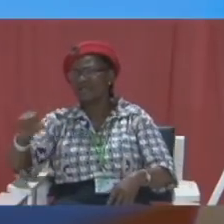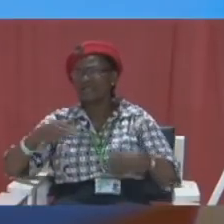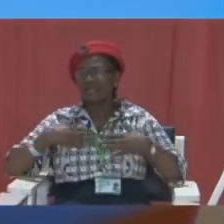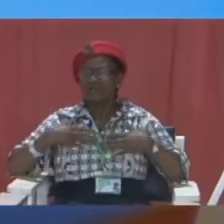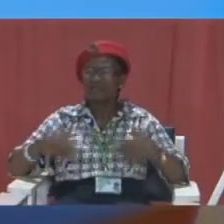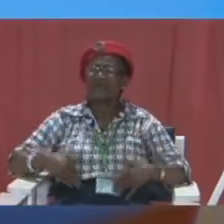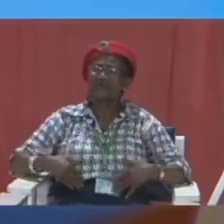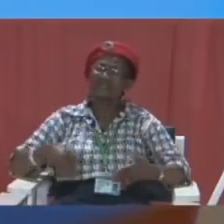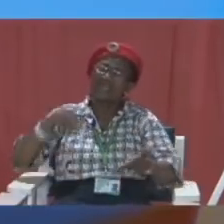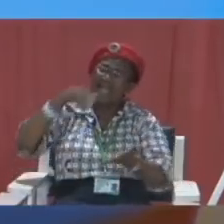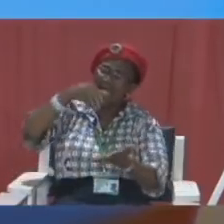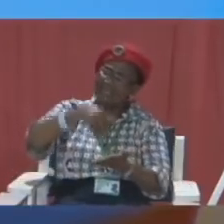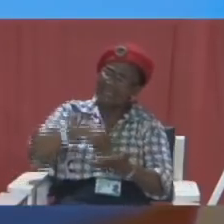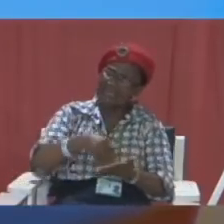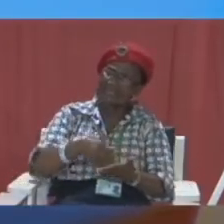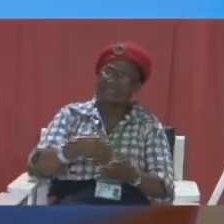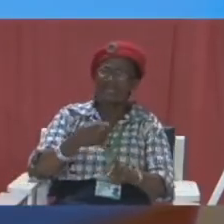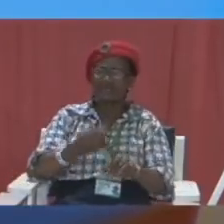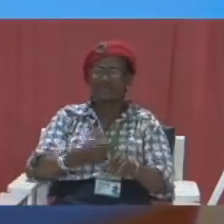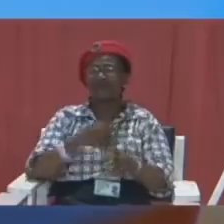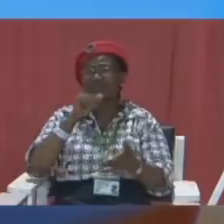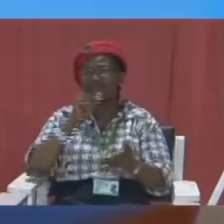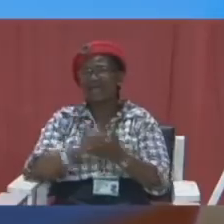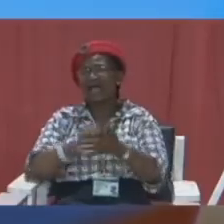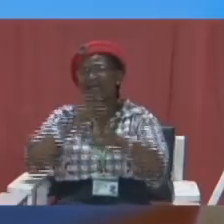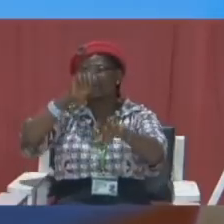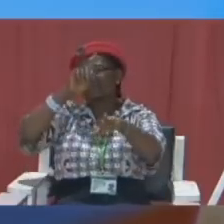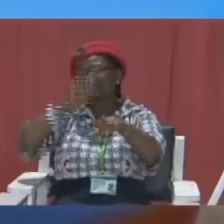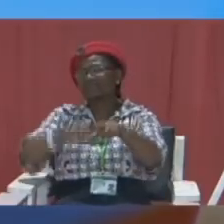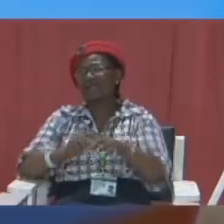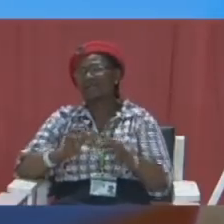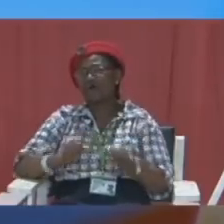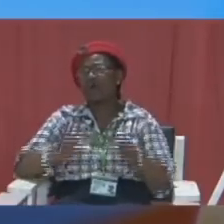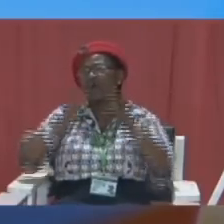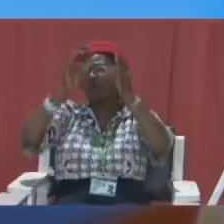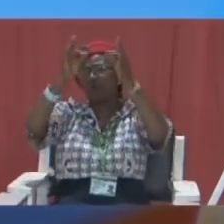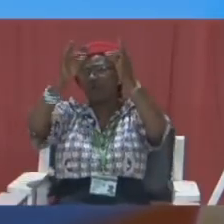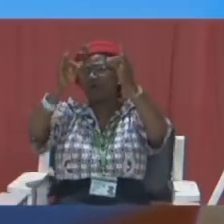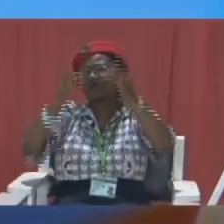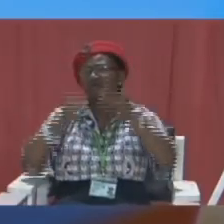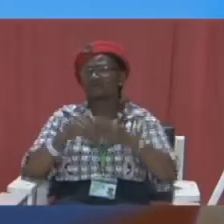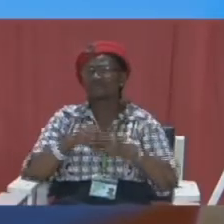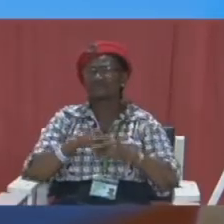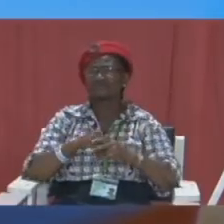From that moment onward, lati igba yen lo,